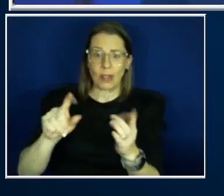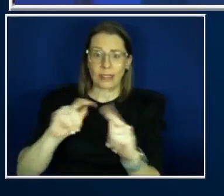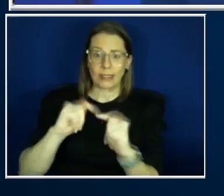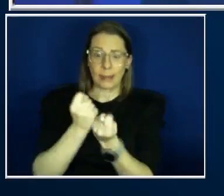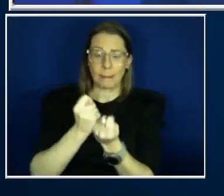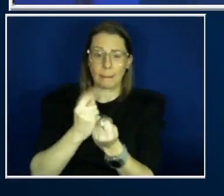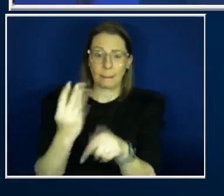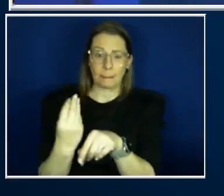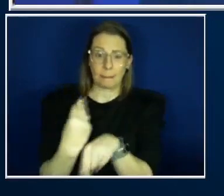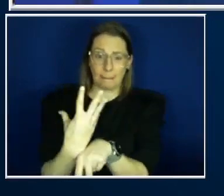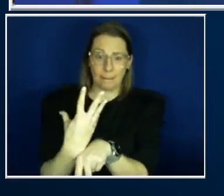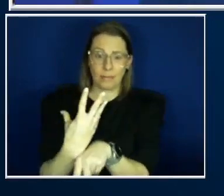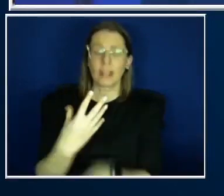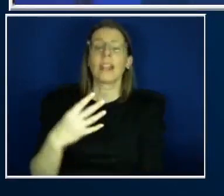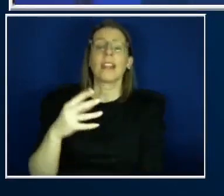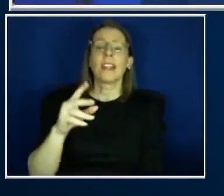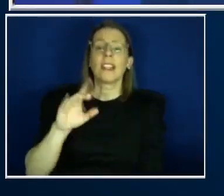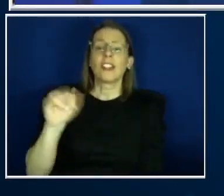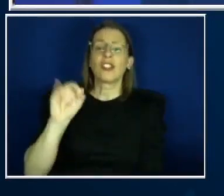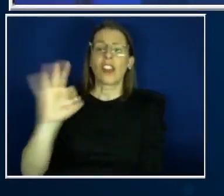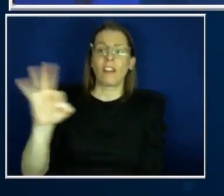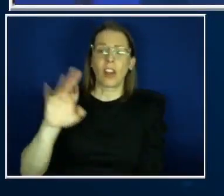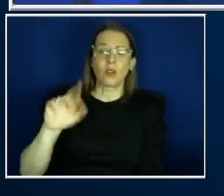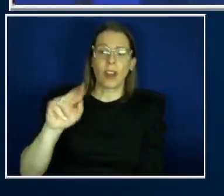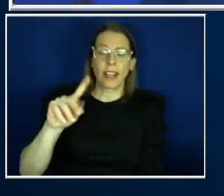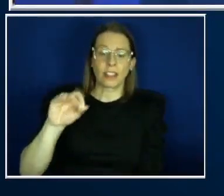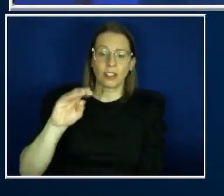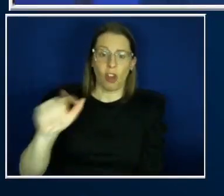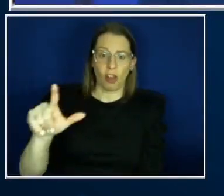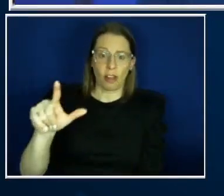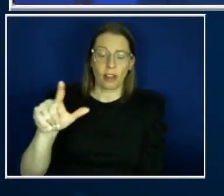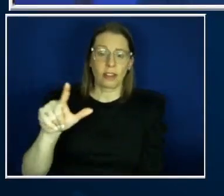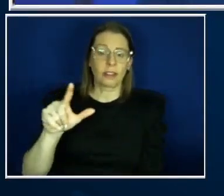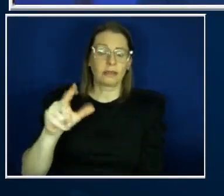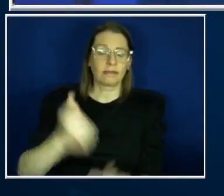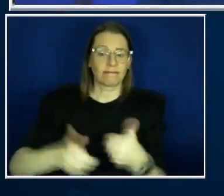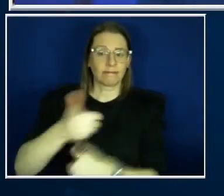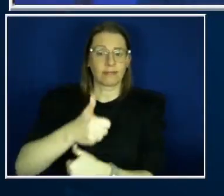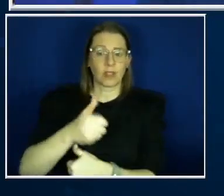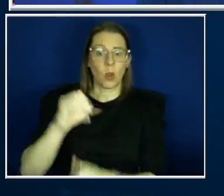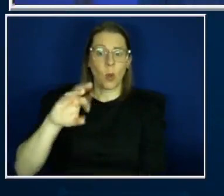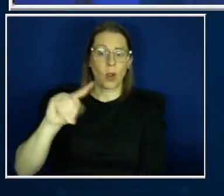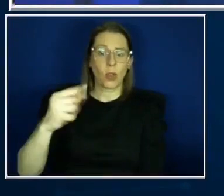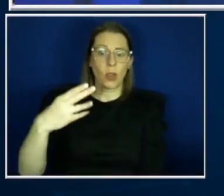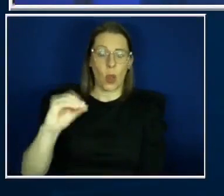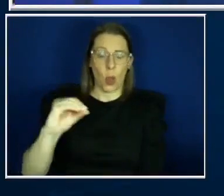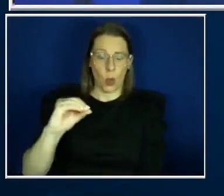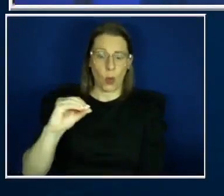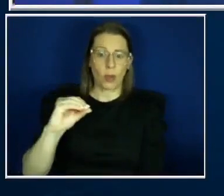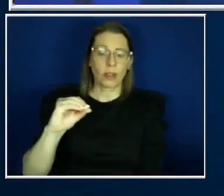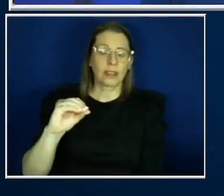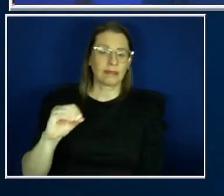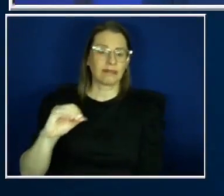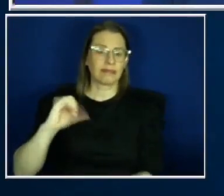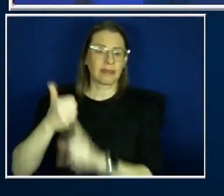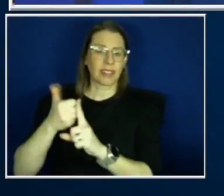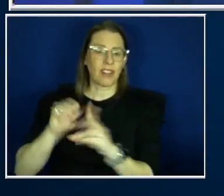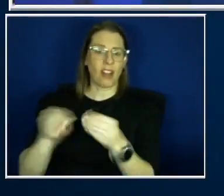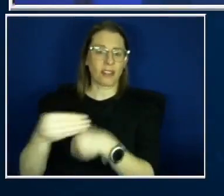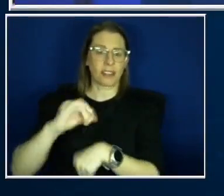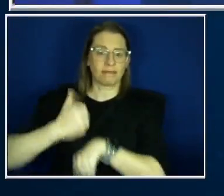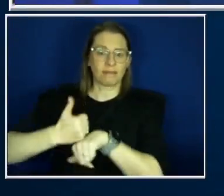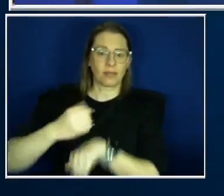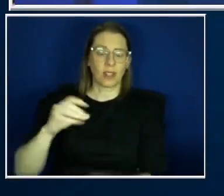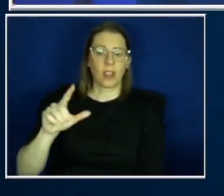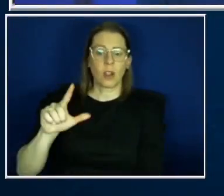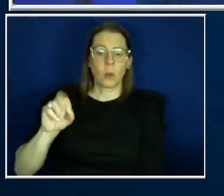glad to have Jeff Randall, the head team orthopedic surgeon for the Current. He is in Lawrence, where he is also the head team orthopedic surgeon